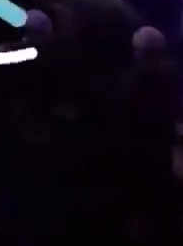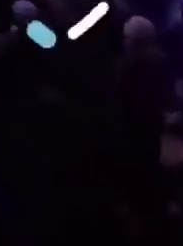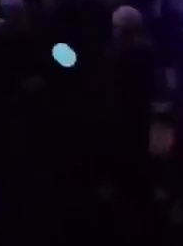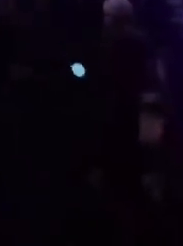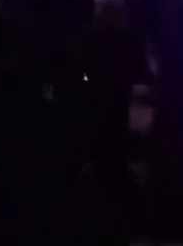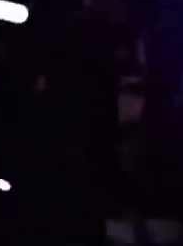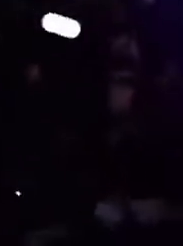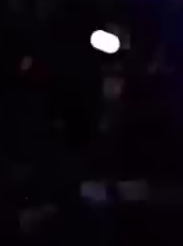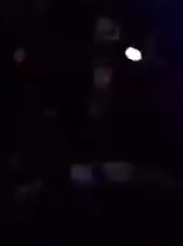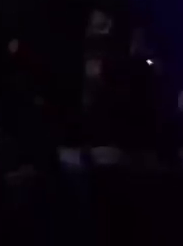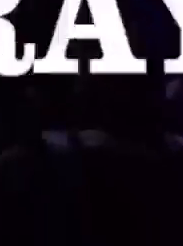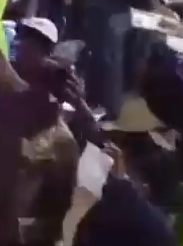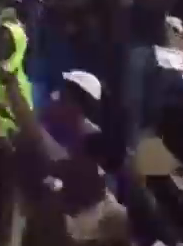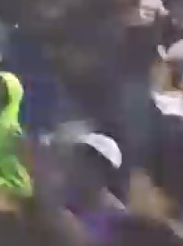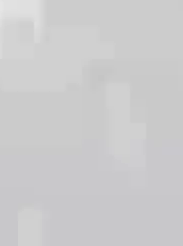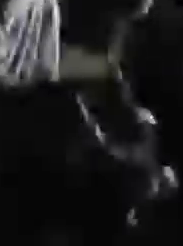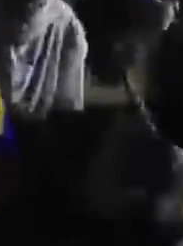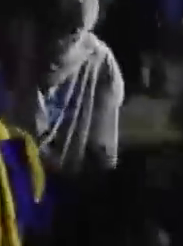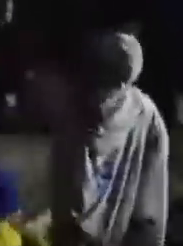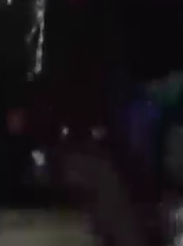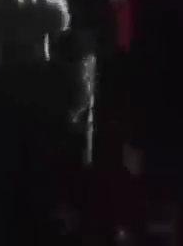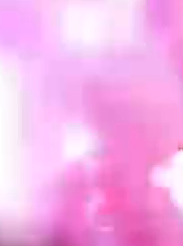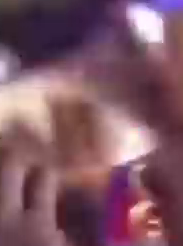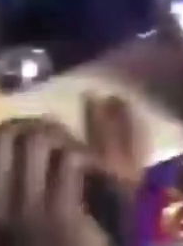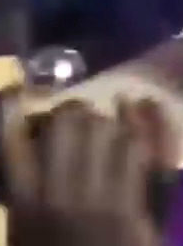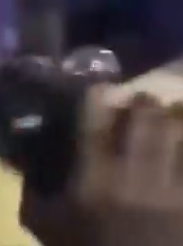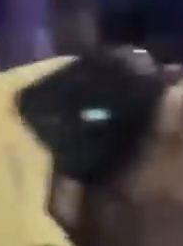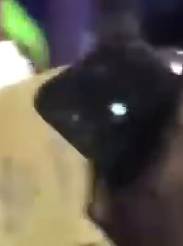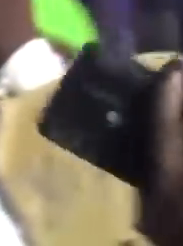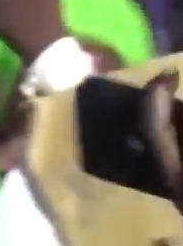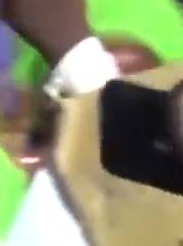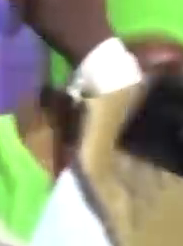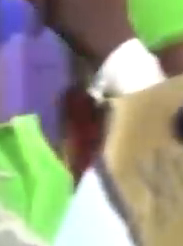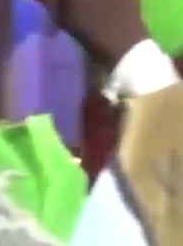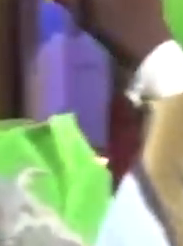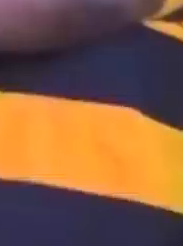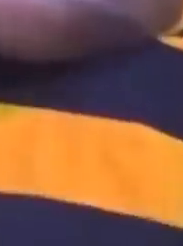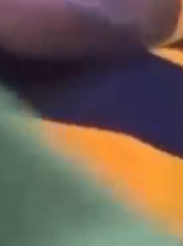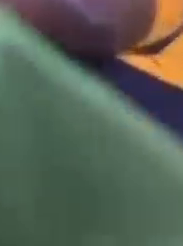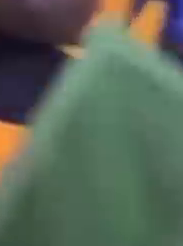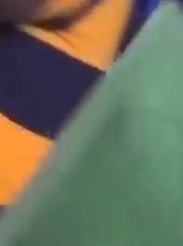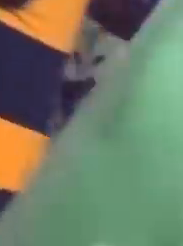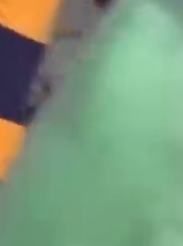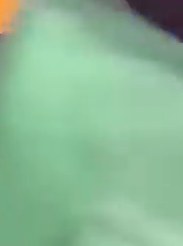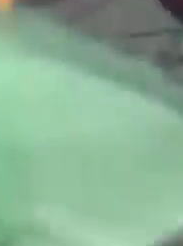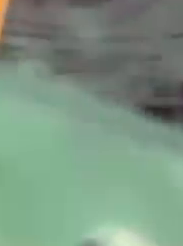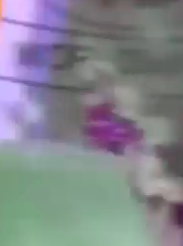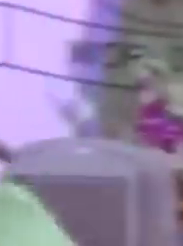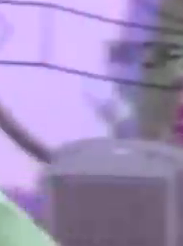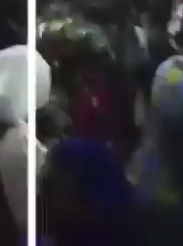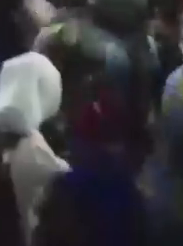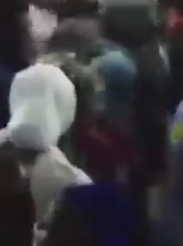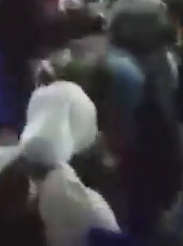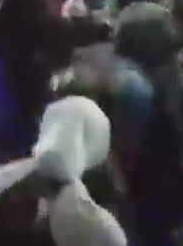Marathon prayer, oh, tun ti ya o, e tun ya ya ma bo, ni se bi oba national kan, lu fu wa pe ipinle